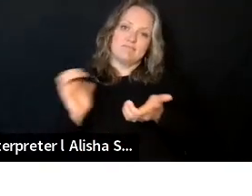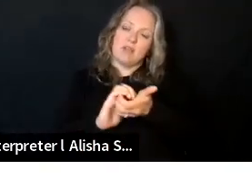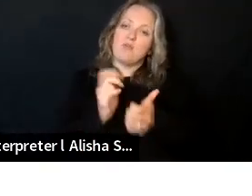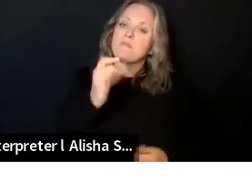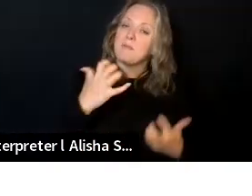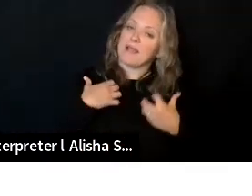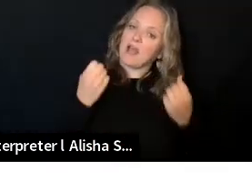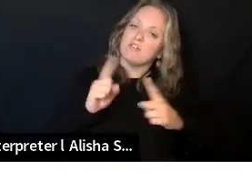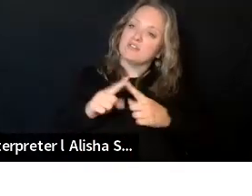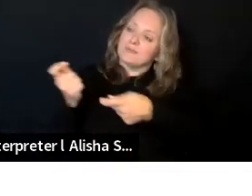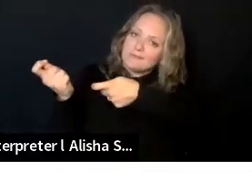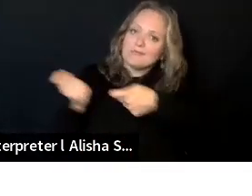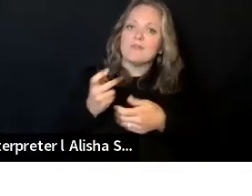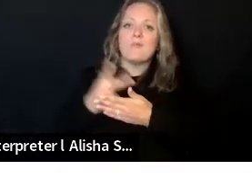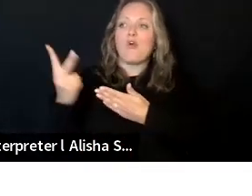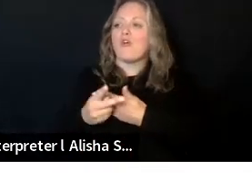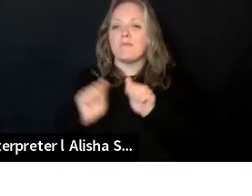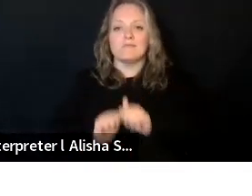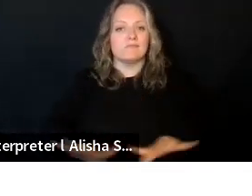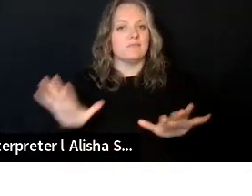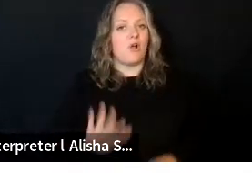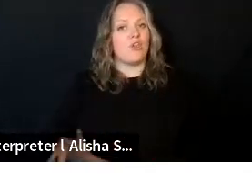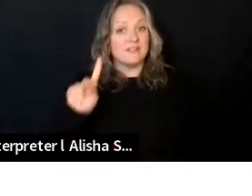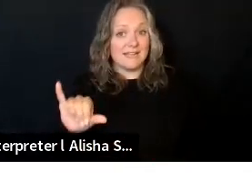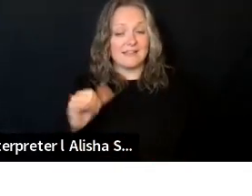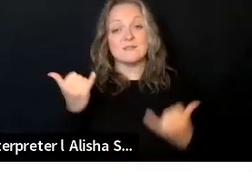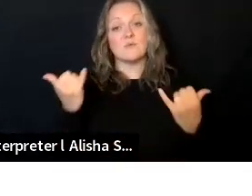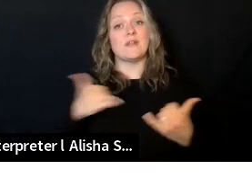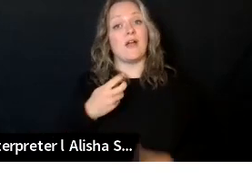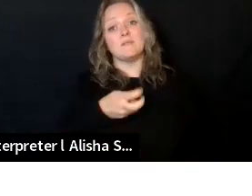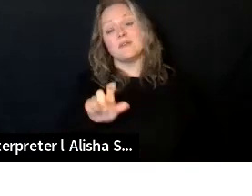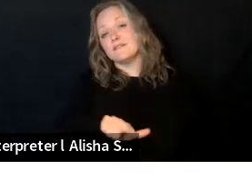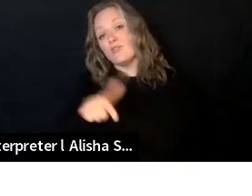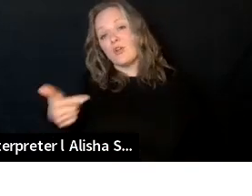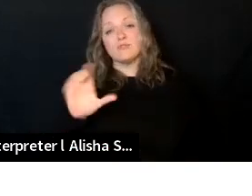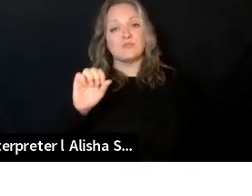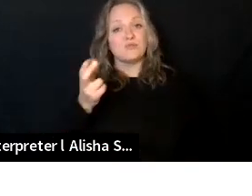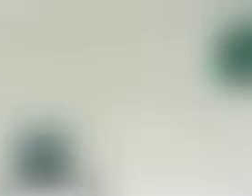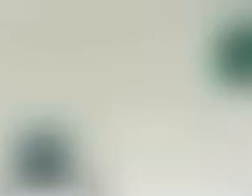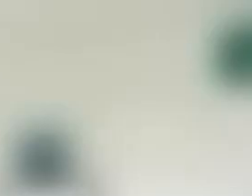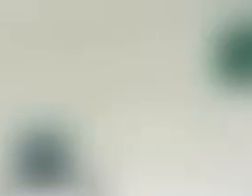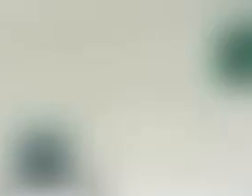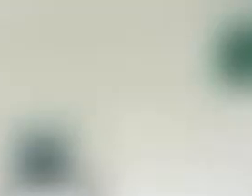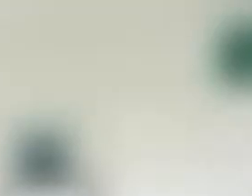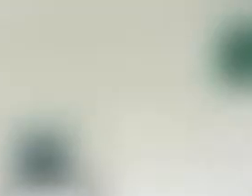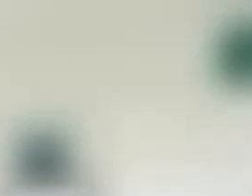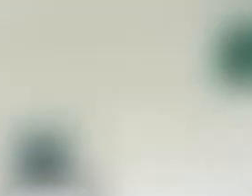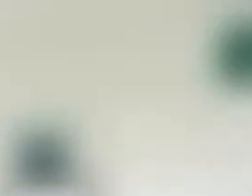to Kentucky as a whole. And now I'm going to turn it over to Shannon and Stephanie.